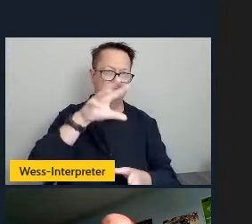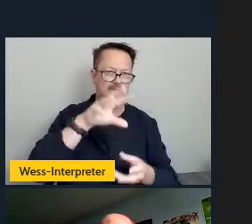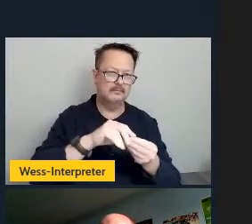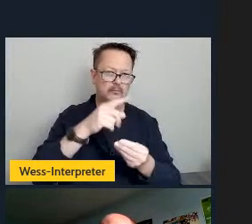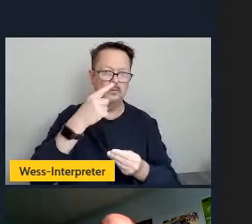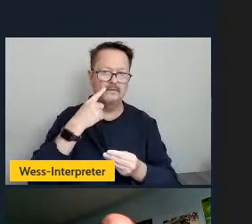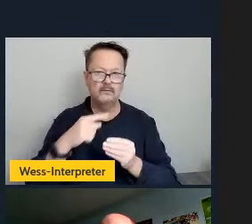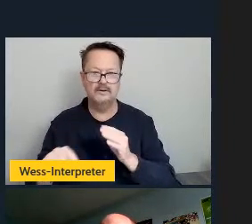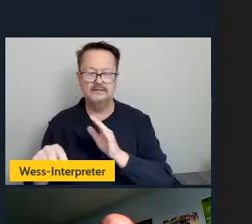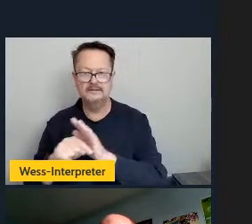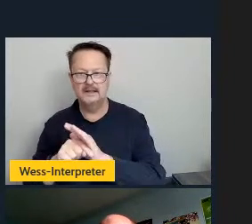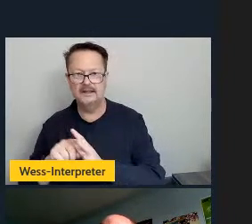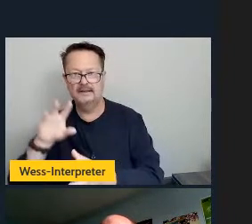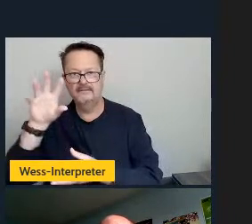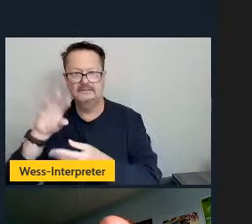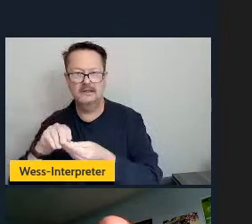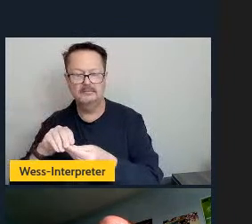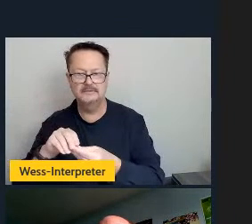for negative sums.